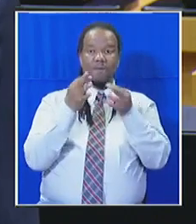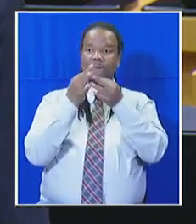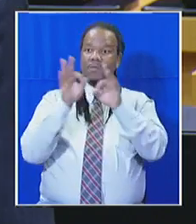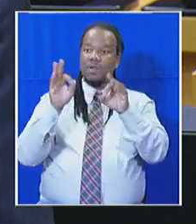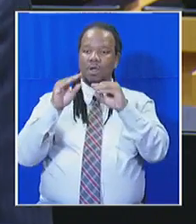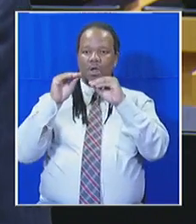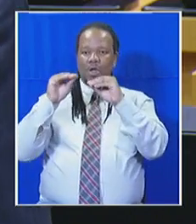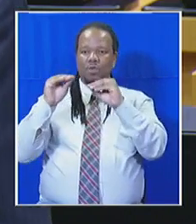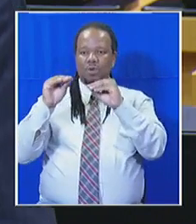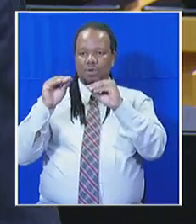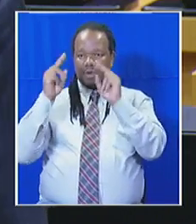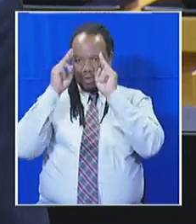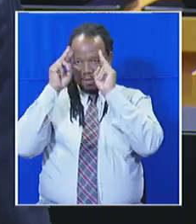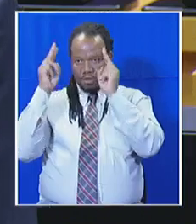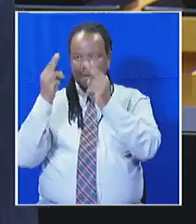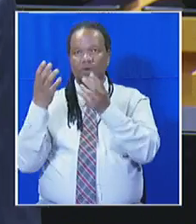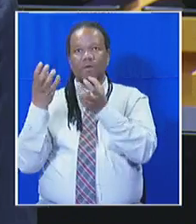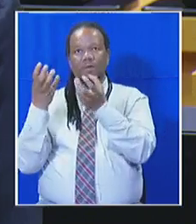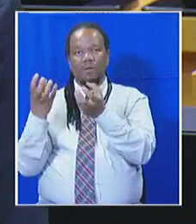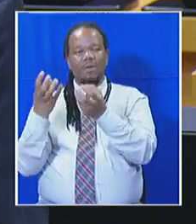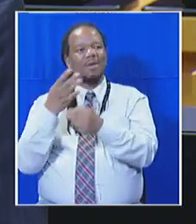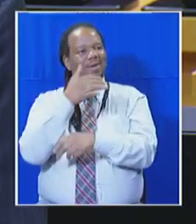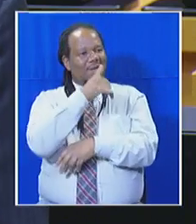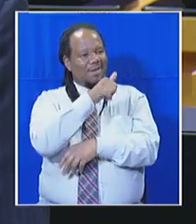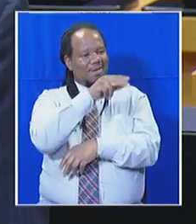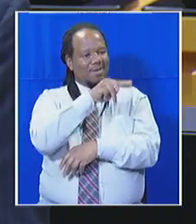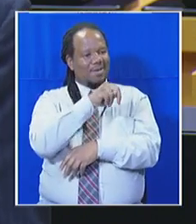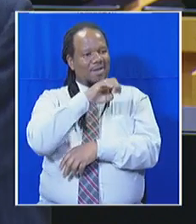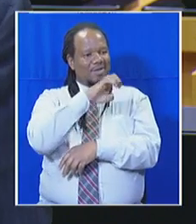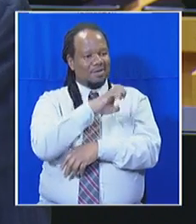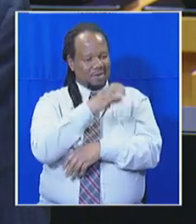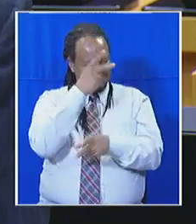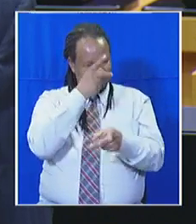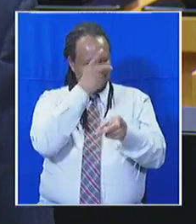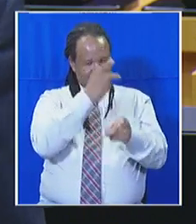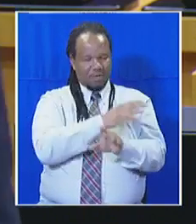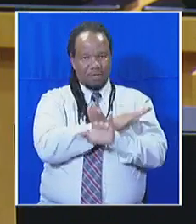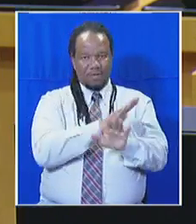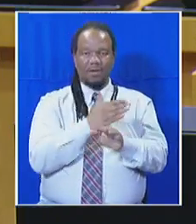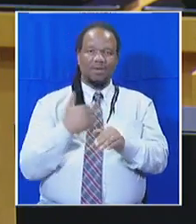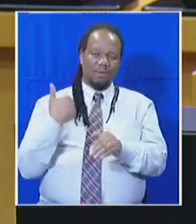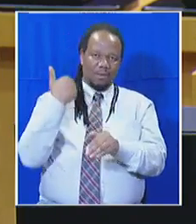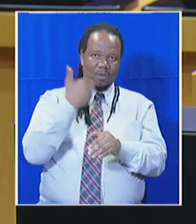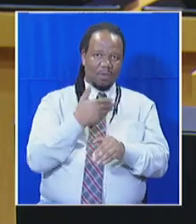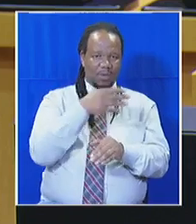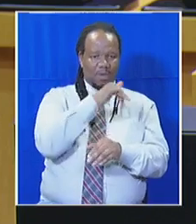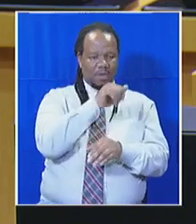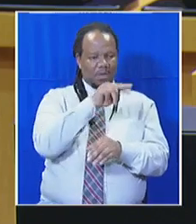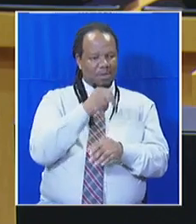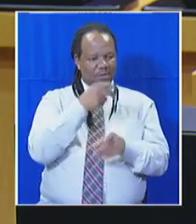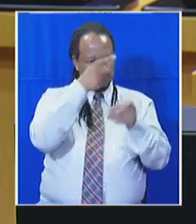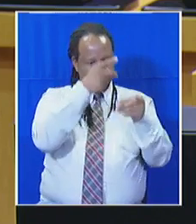the poor is an ANC position and has always been an ANC position. Thank you very